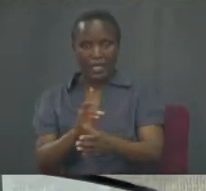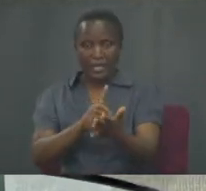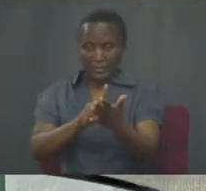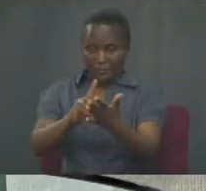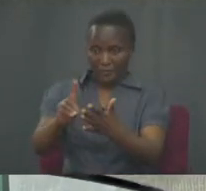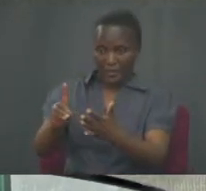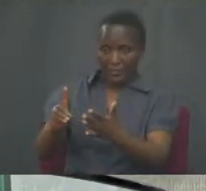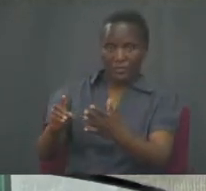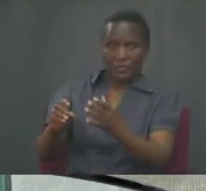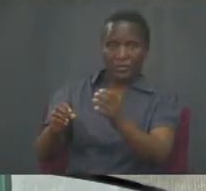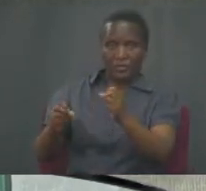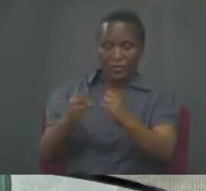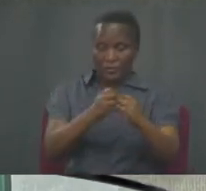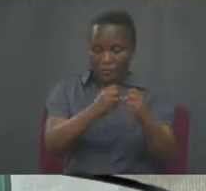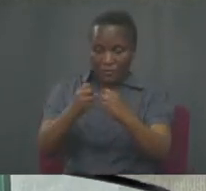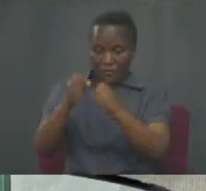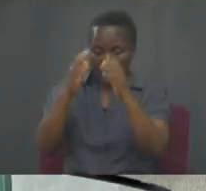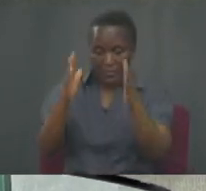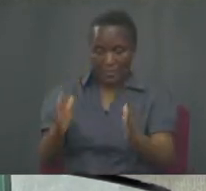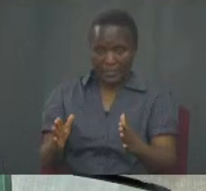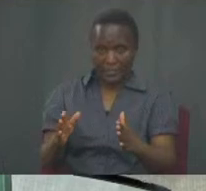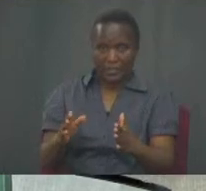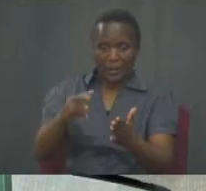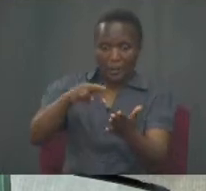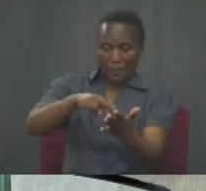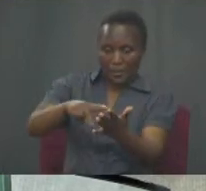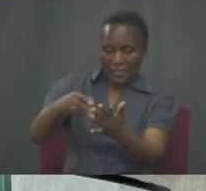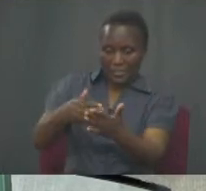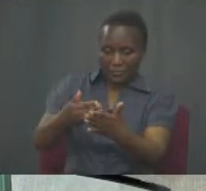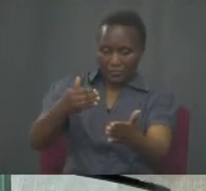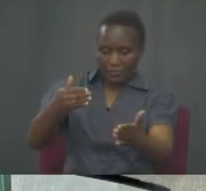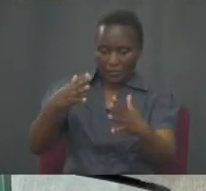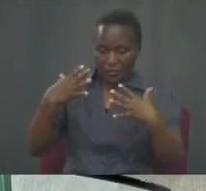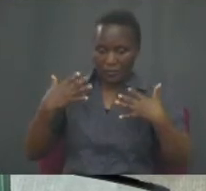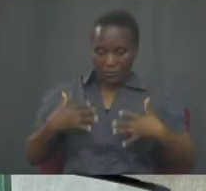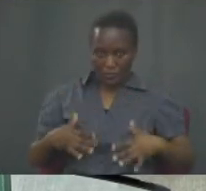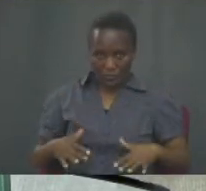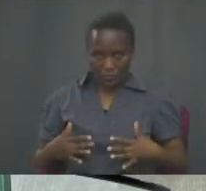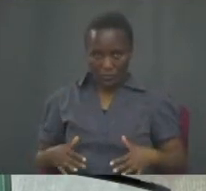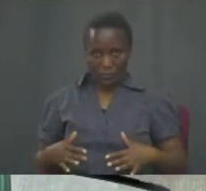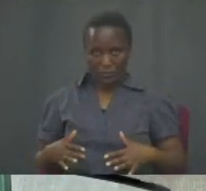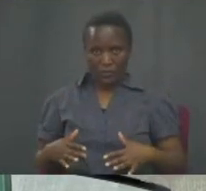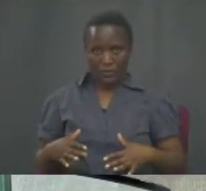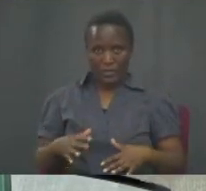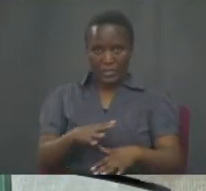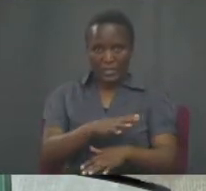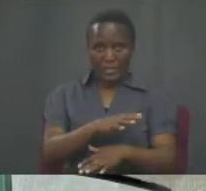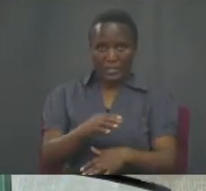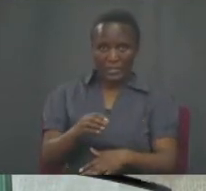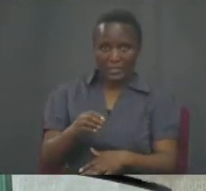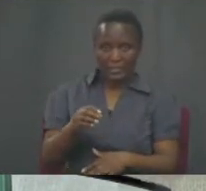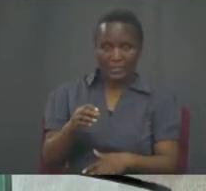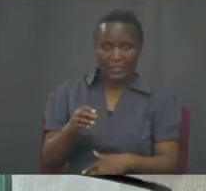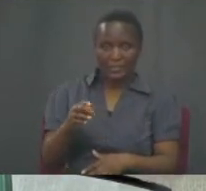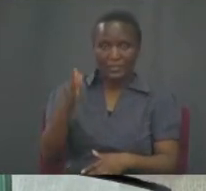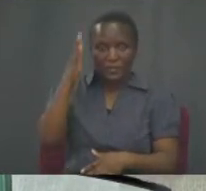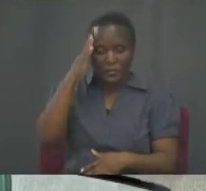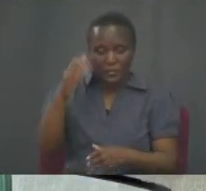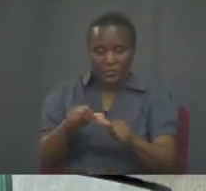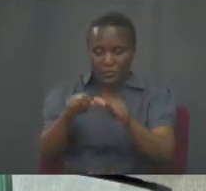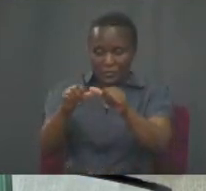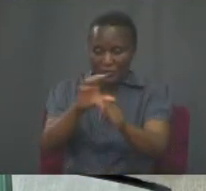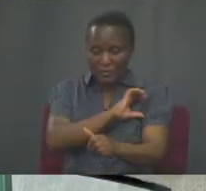is, he marches before his people. He is ahead, onward Christian soldiers, marching as to